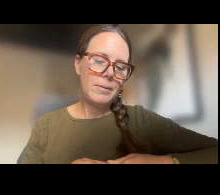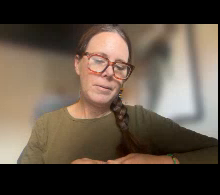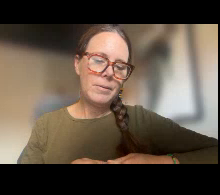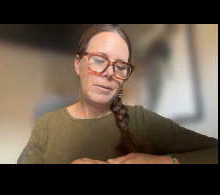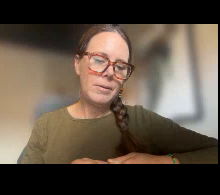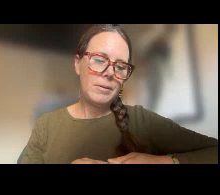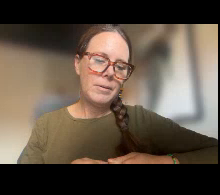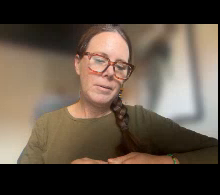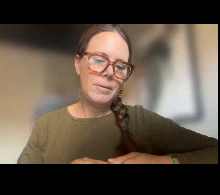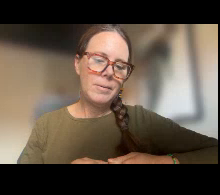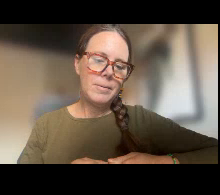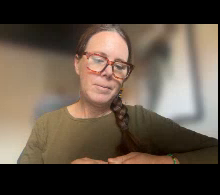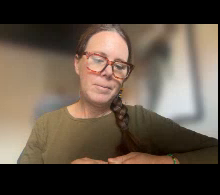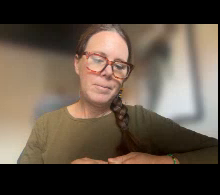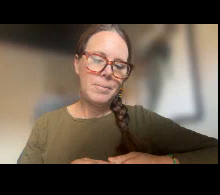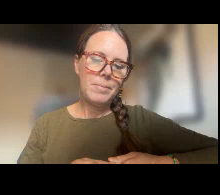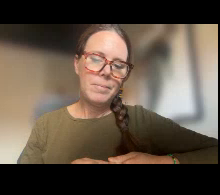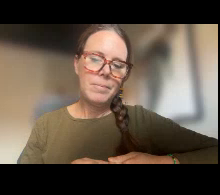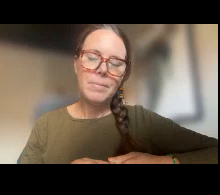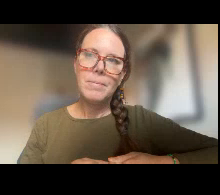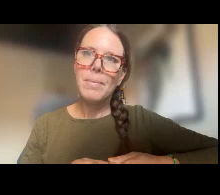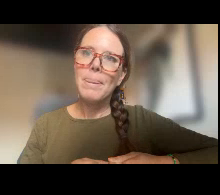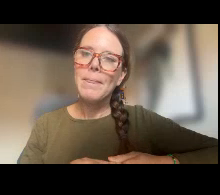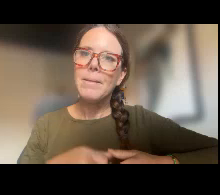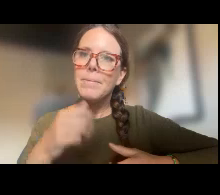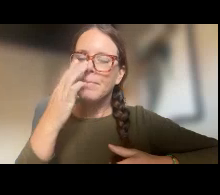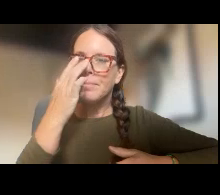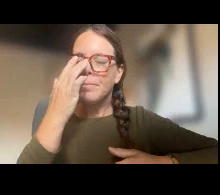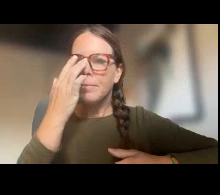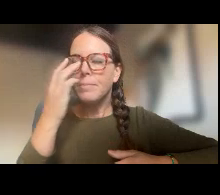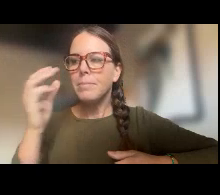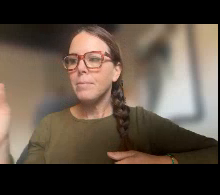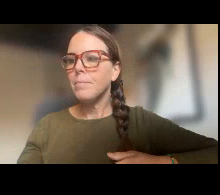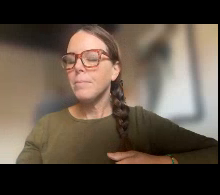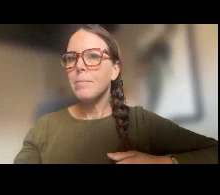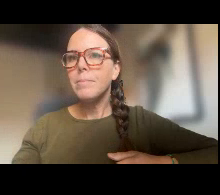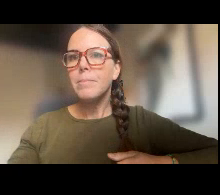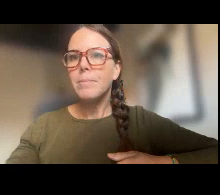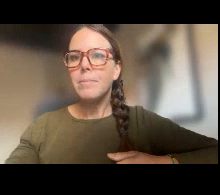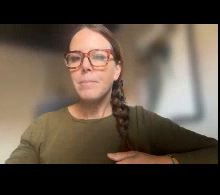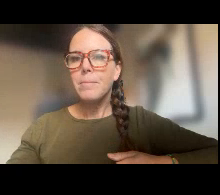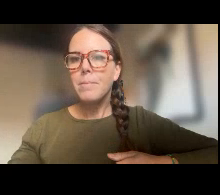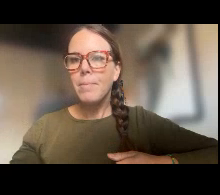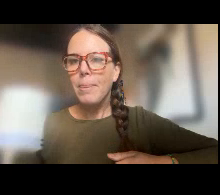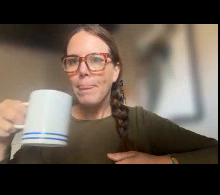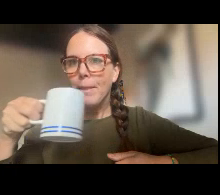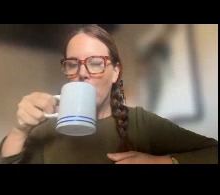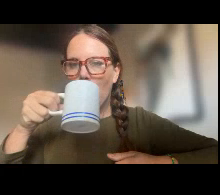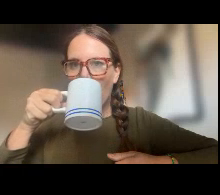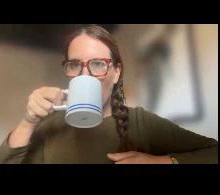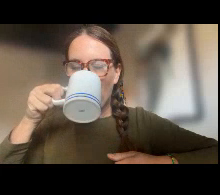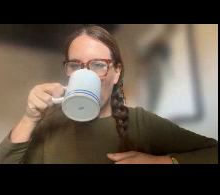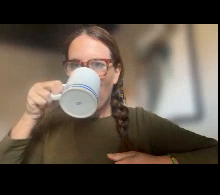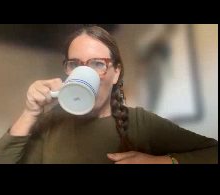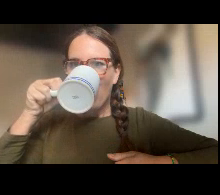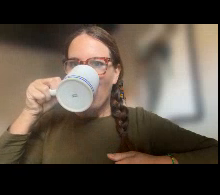Oktoberfest. Barry? So I would say Craigstein Oktoberfest, if we choose to